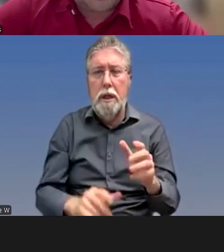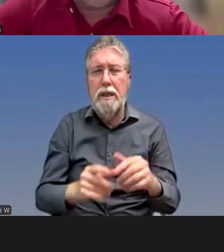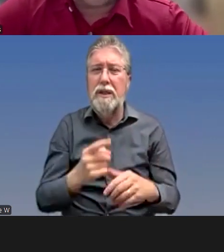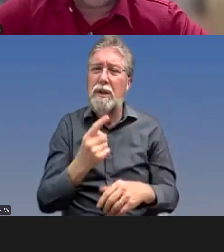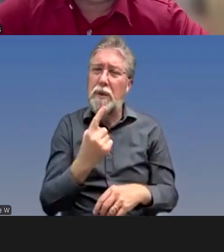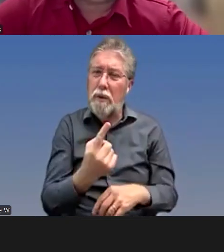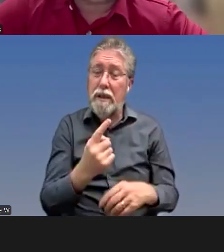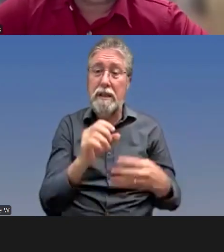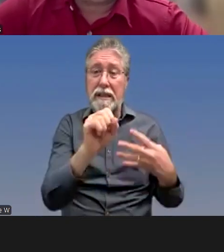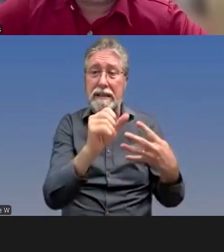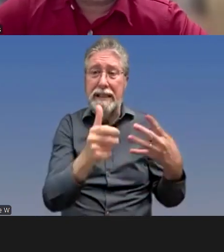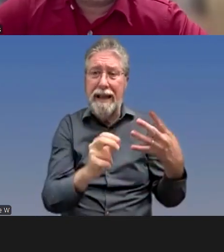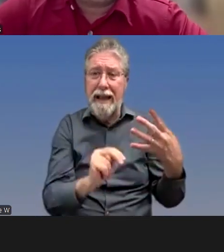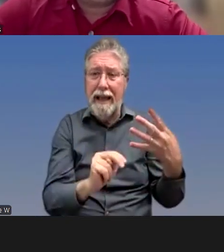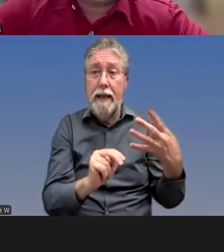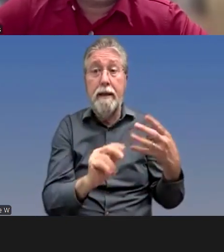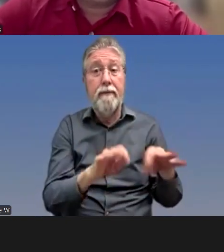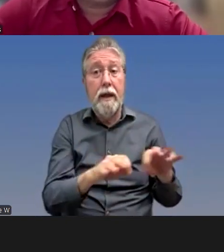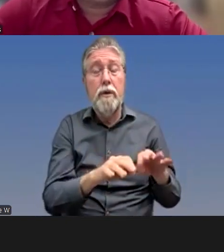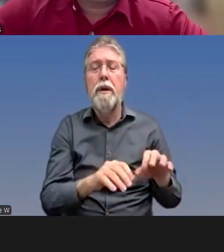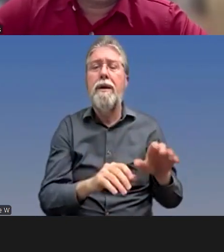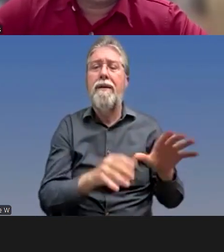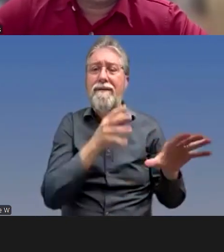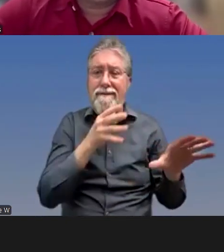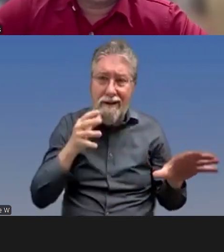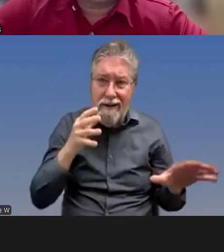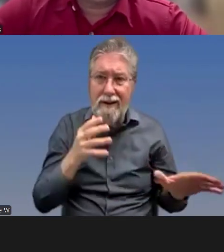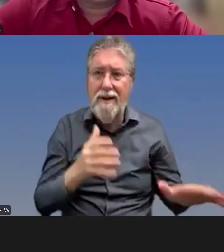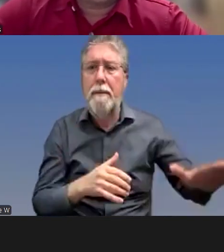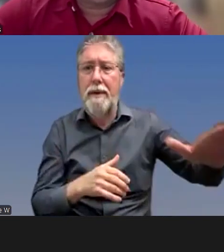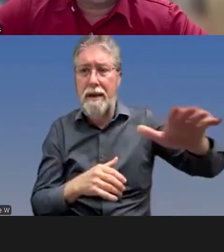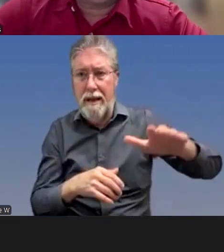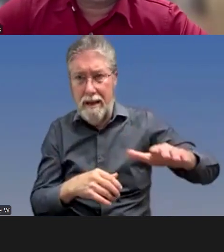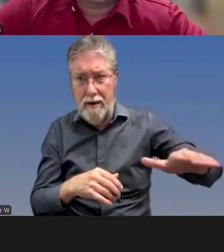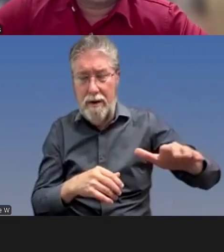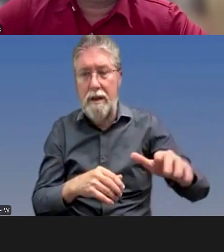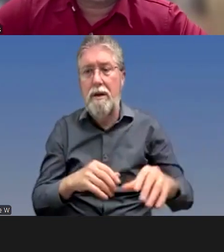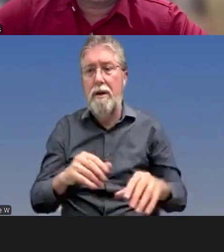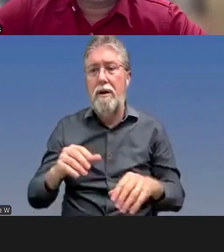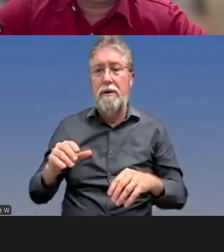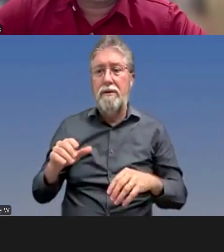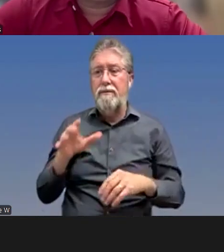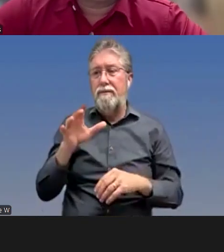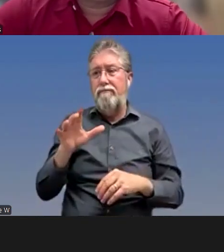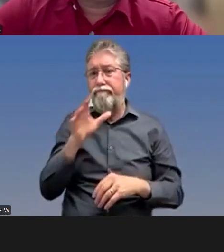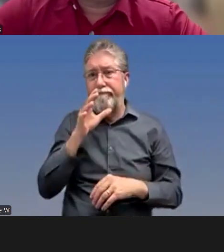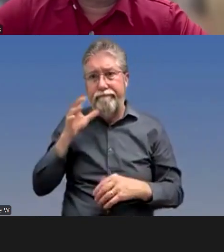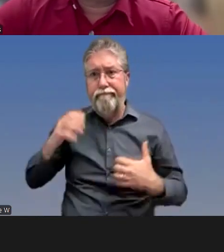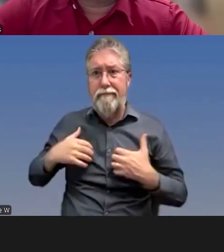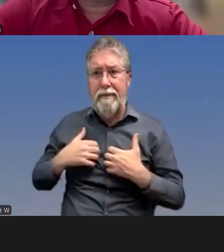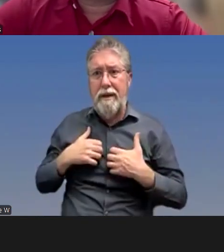seco, típicamente es más caliente. Y los valores de scan. Yes, we have many on private